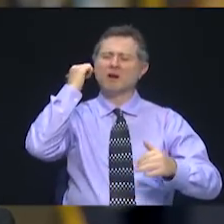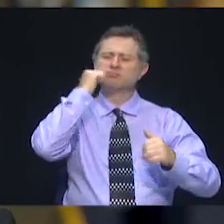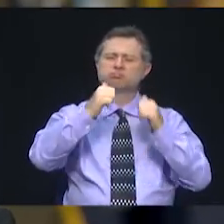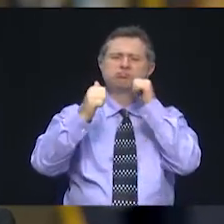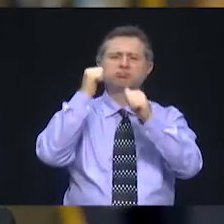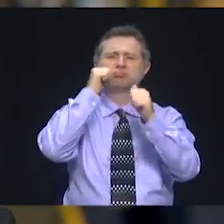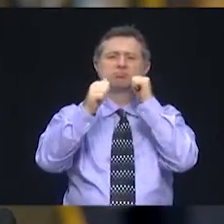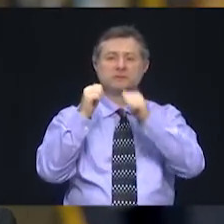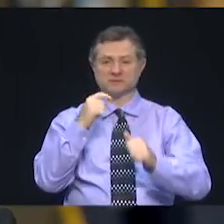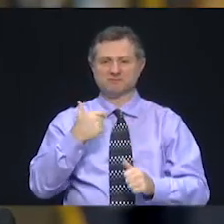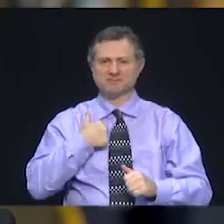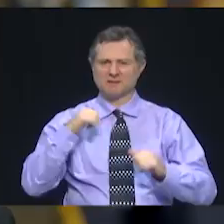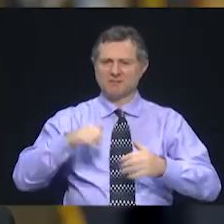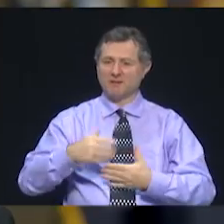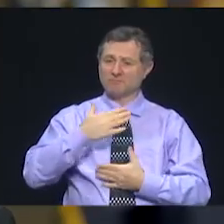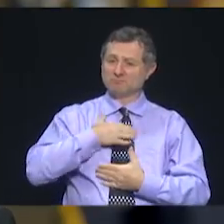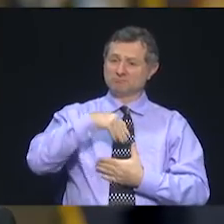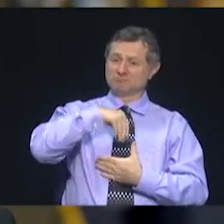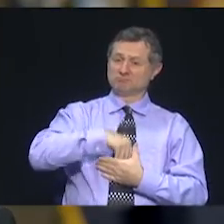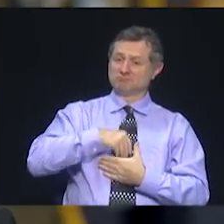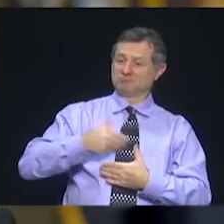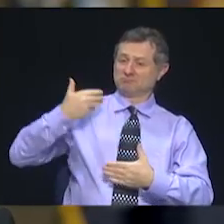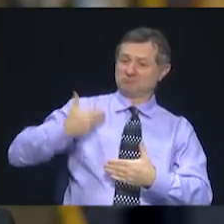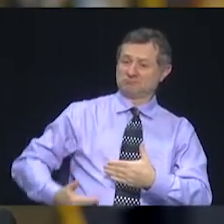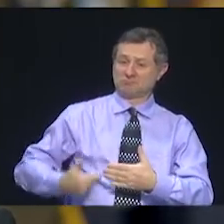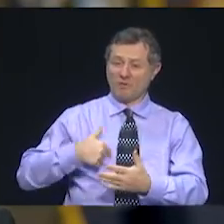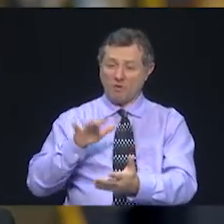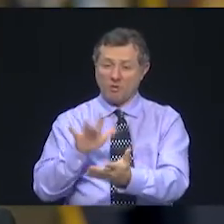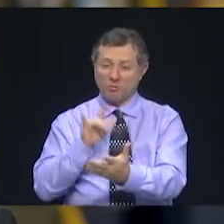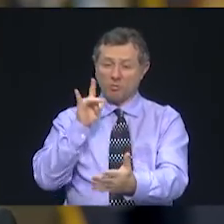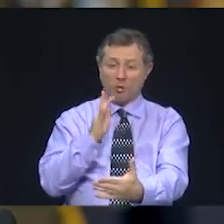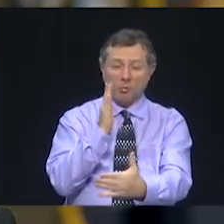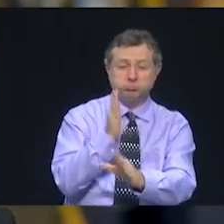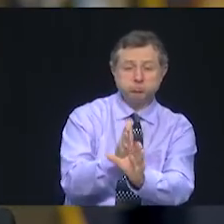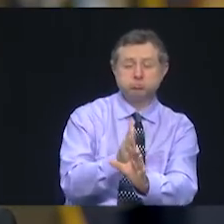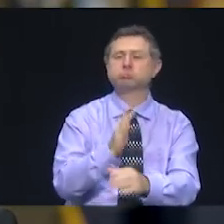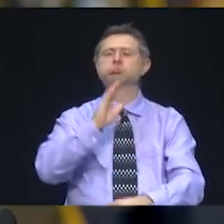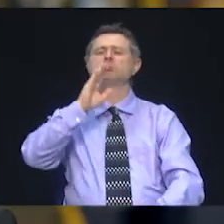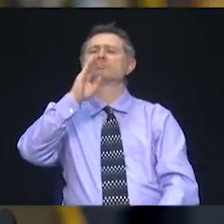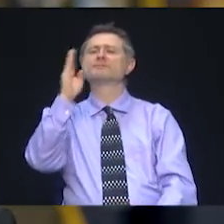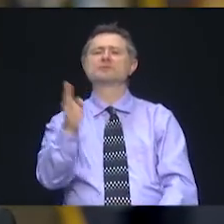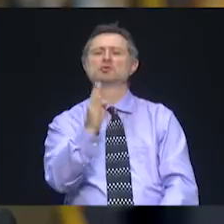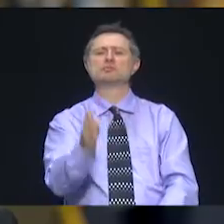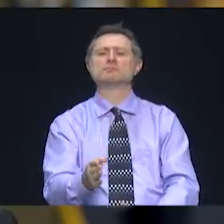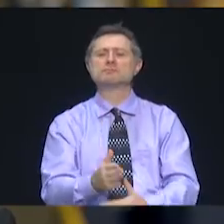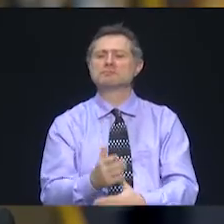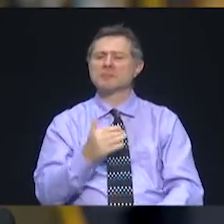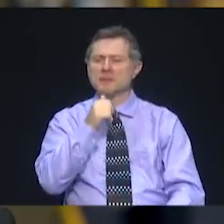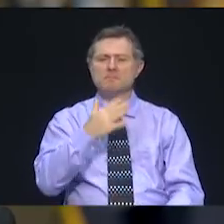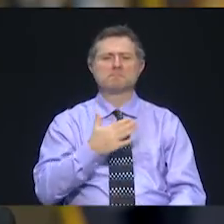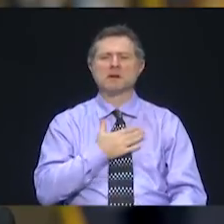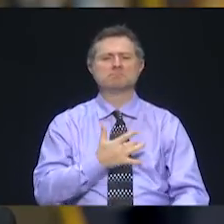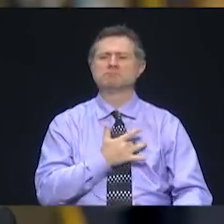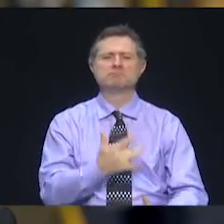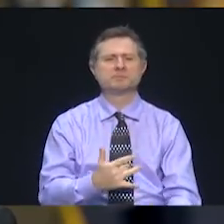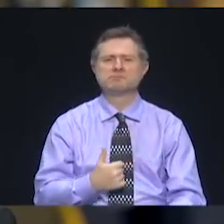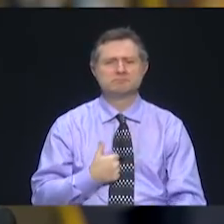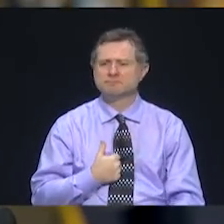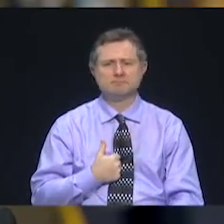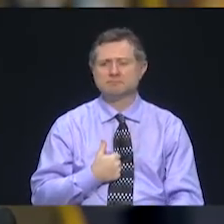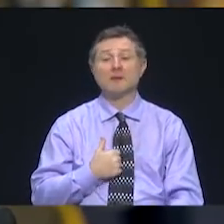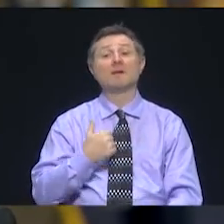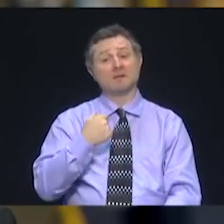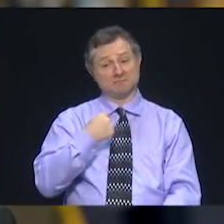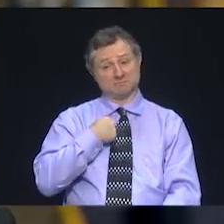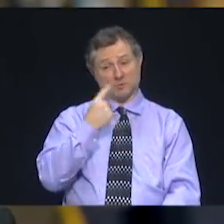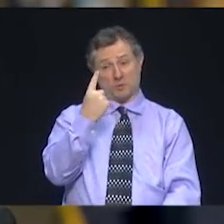am, and that's not who I have ever been. There is one complaint that has been made